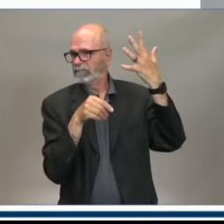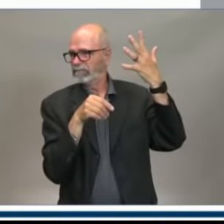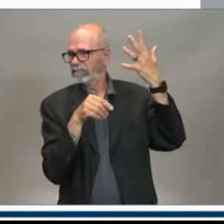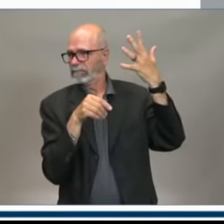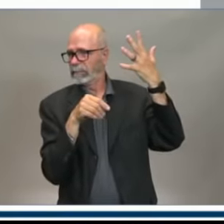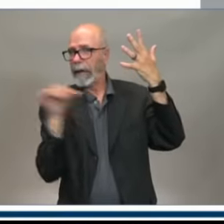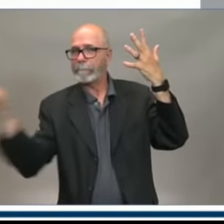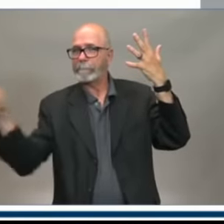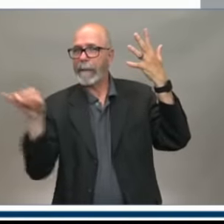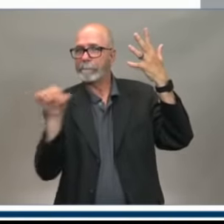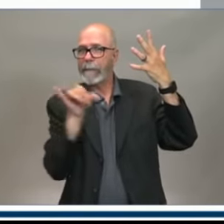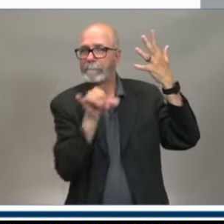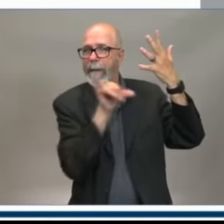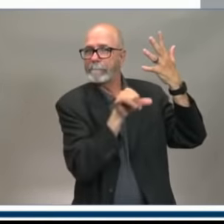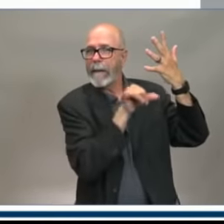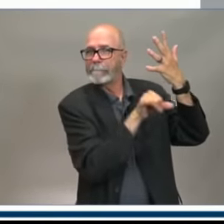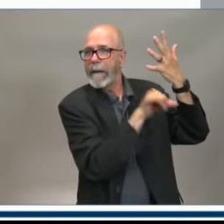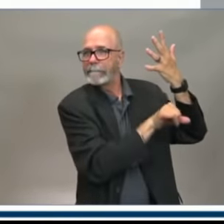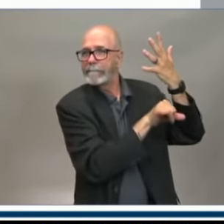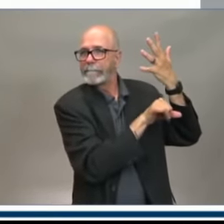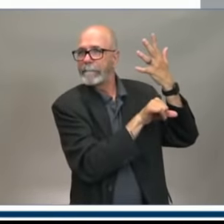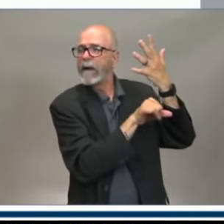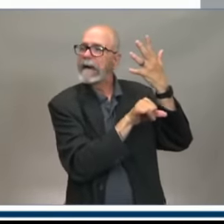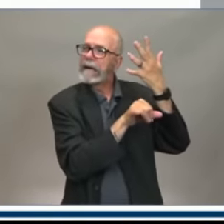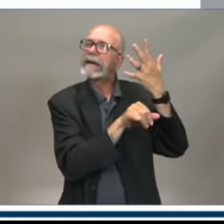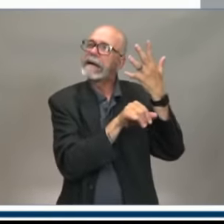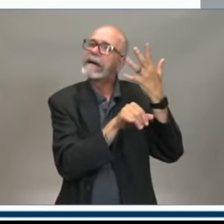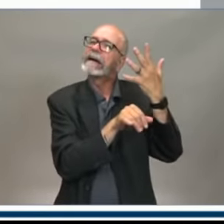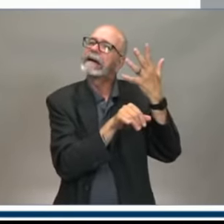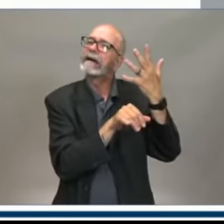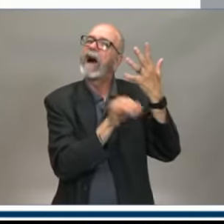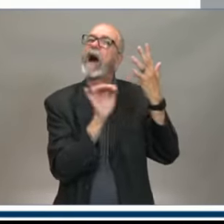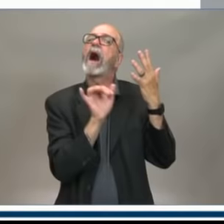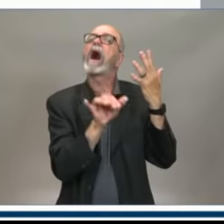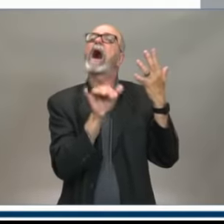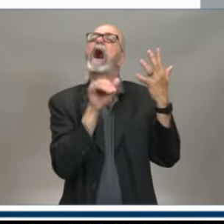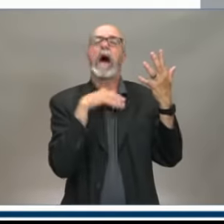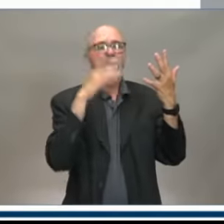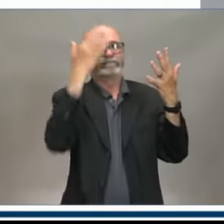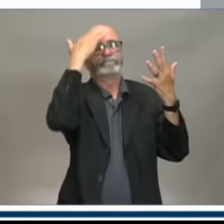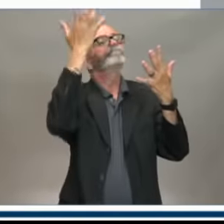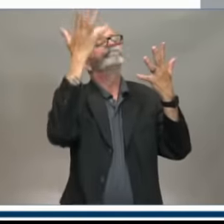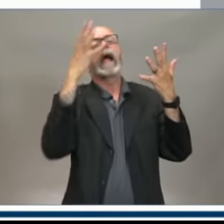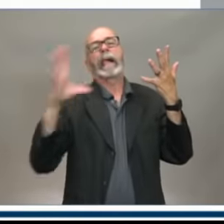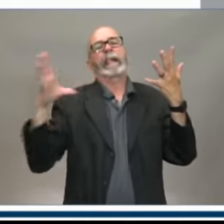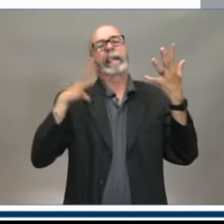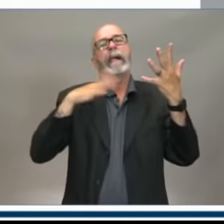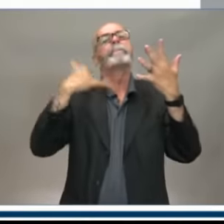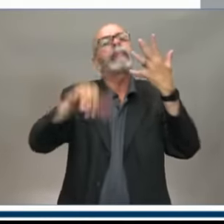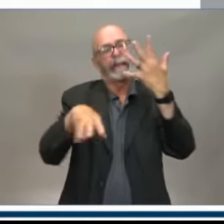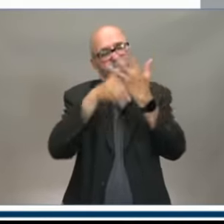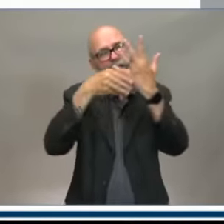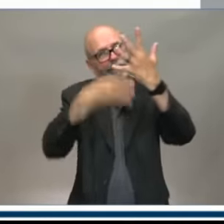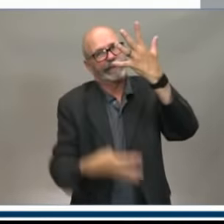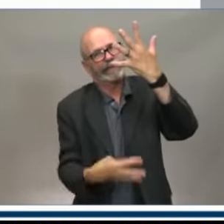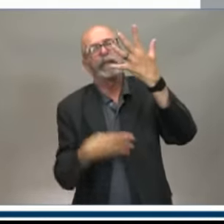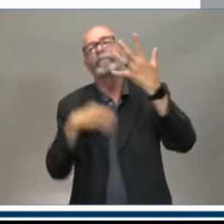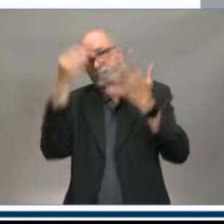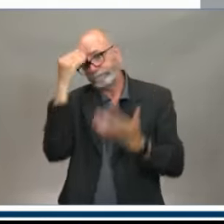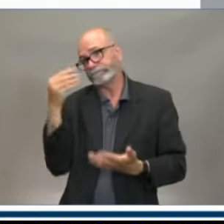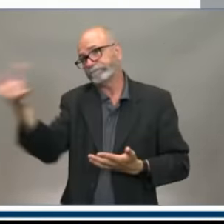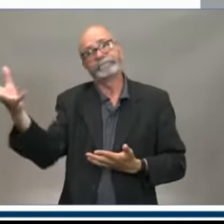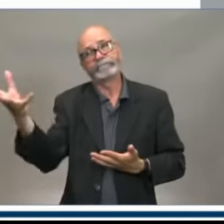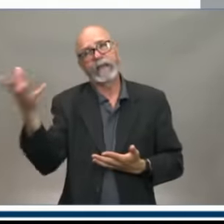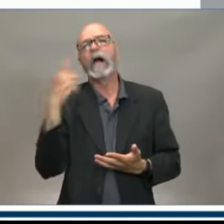they present in Nova Scotia, and as we share information around the country. So it's simply a reflection of our medical knowledge around this